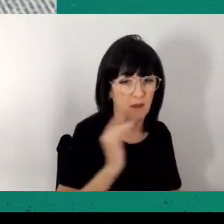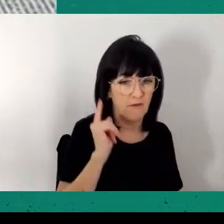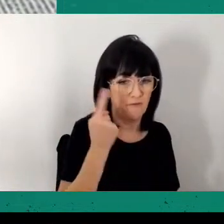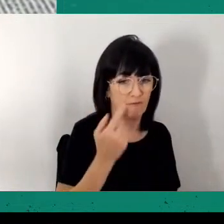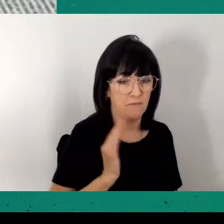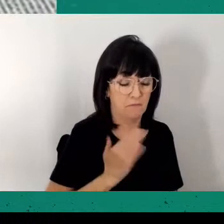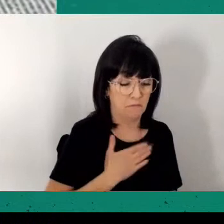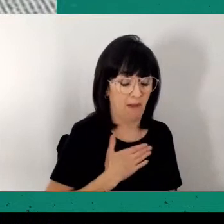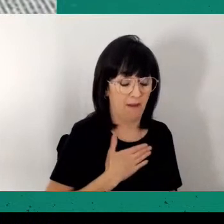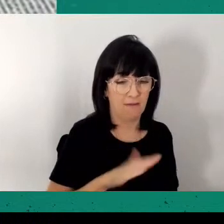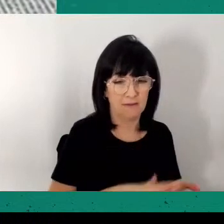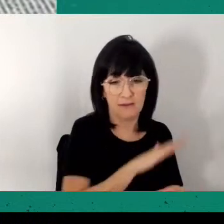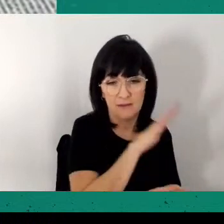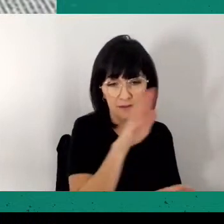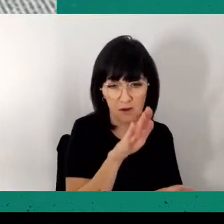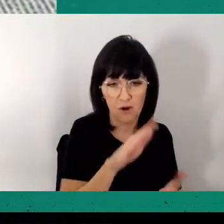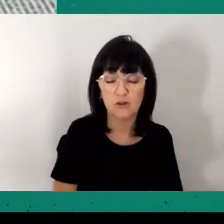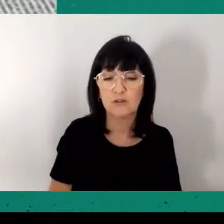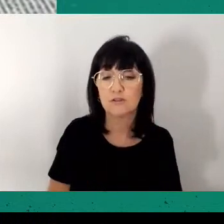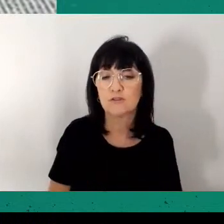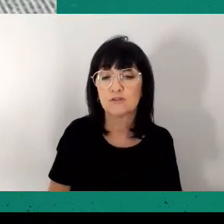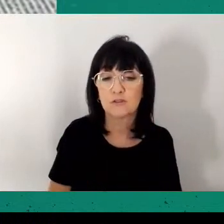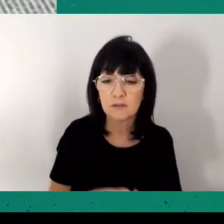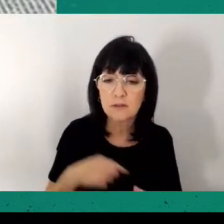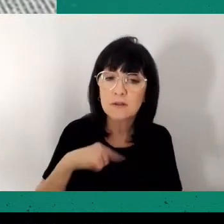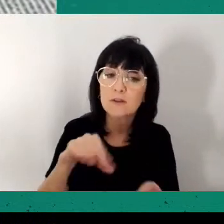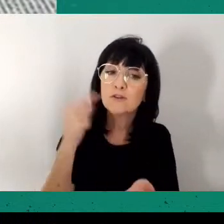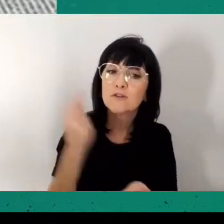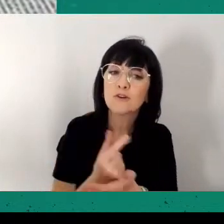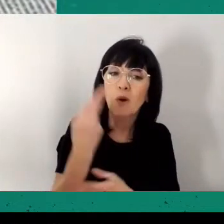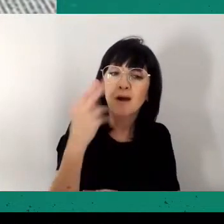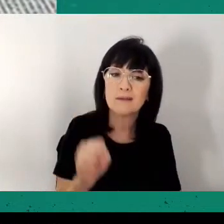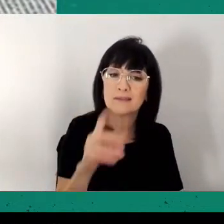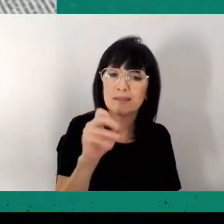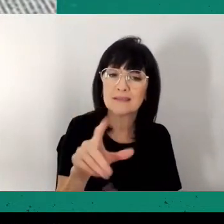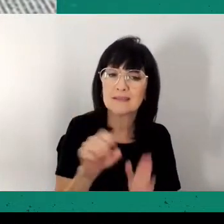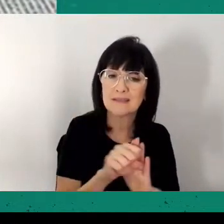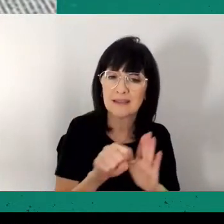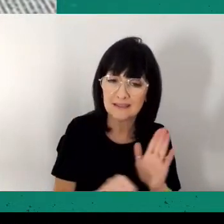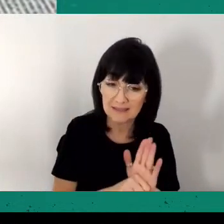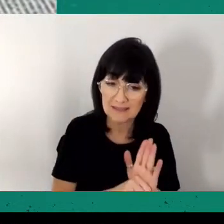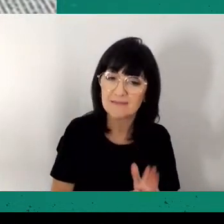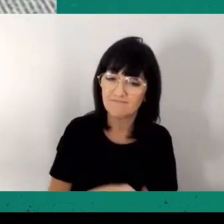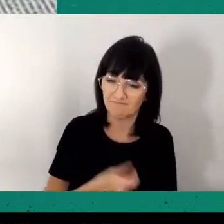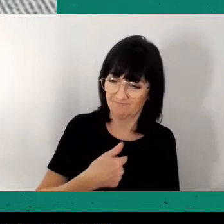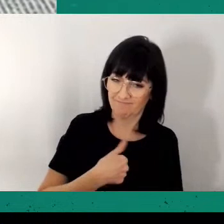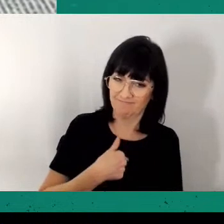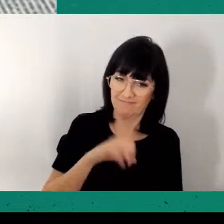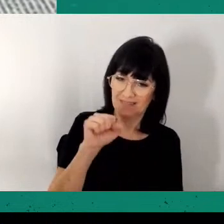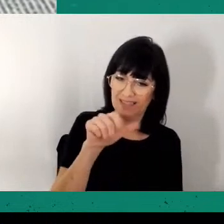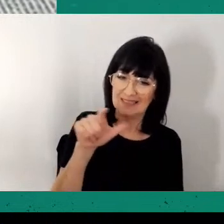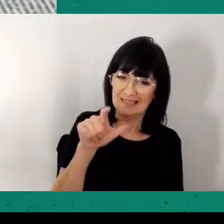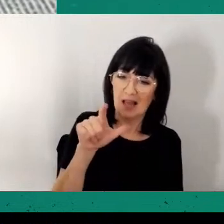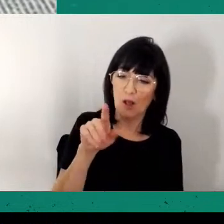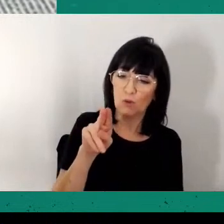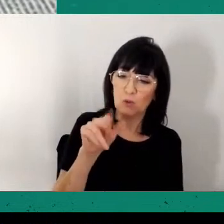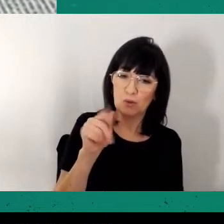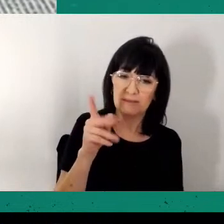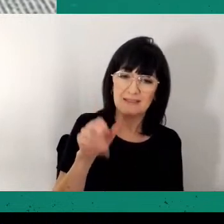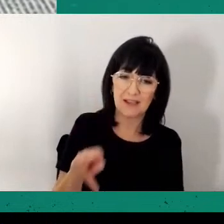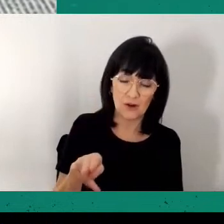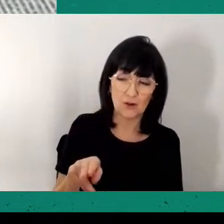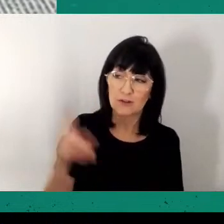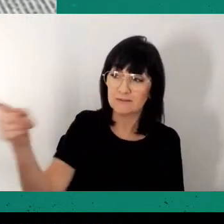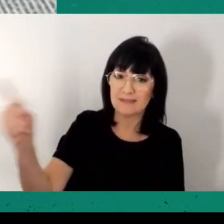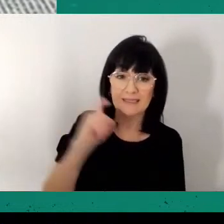Actually, when I graduated from high school at Delaware State, I was also the salutatorian, and I graduated with a $50